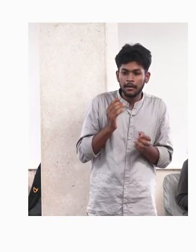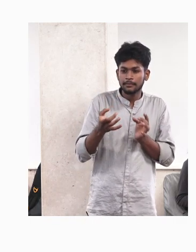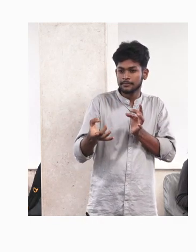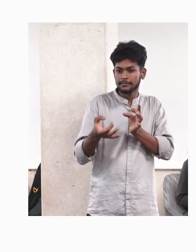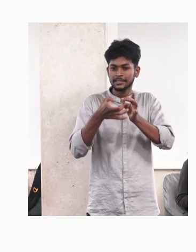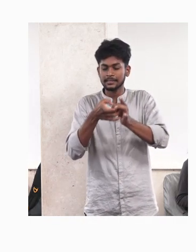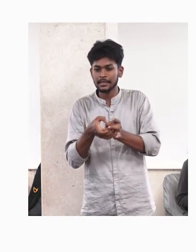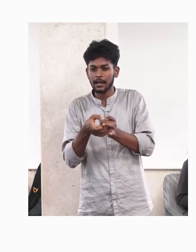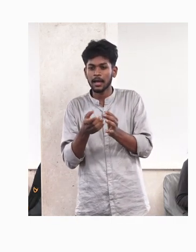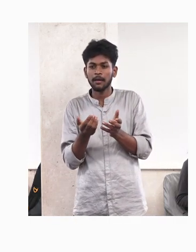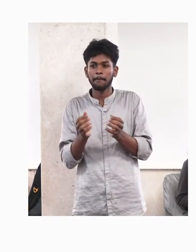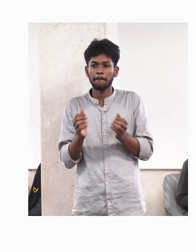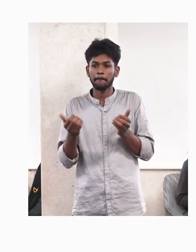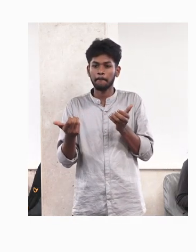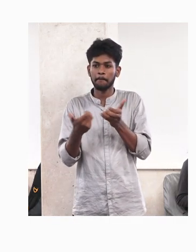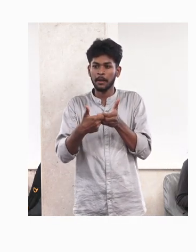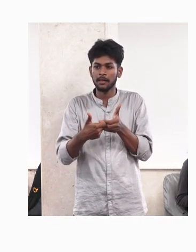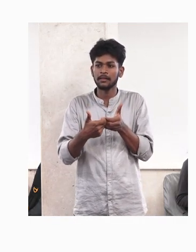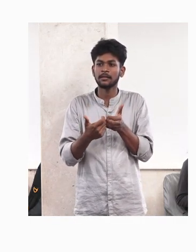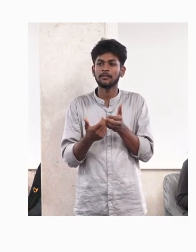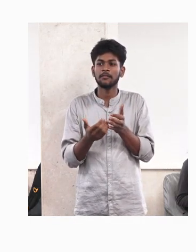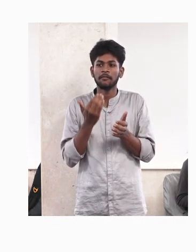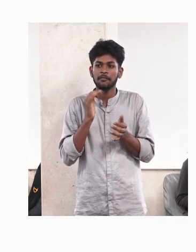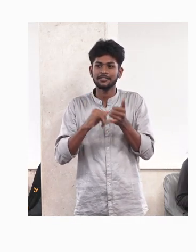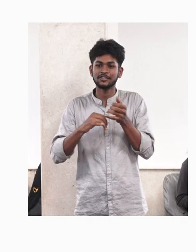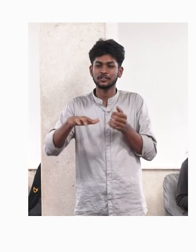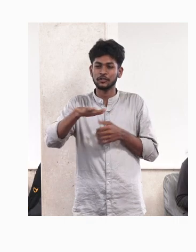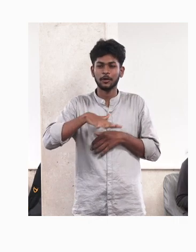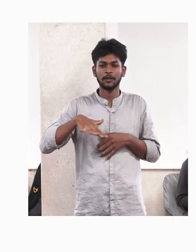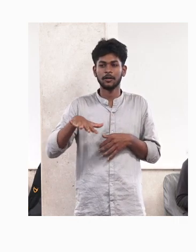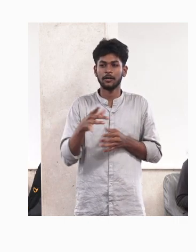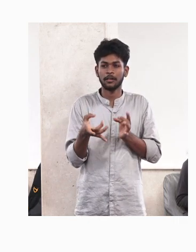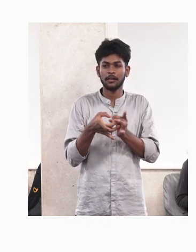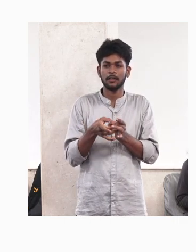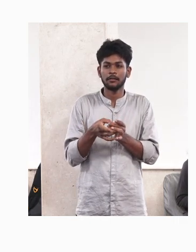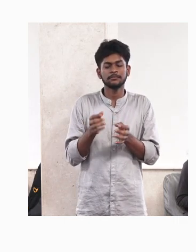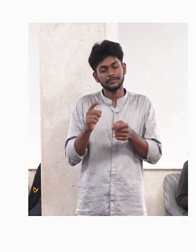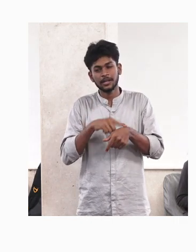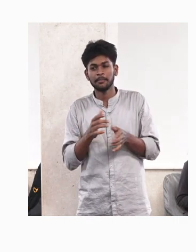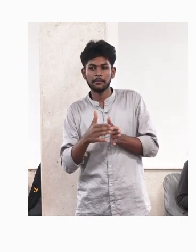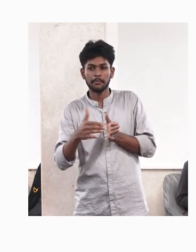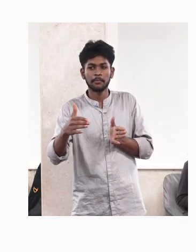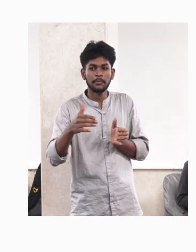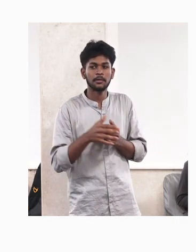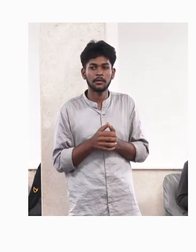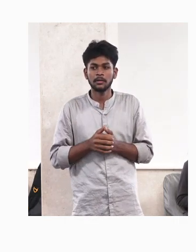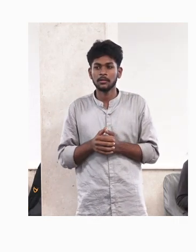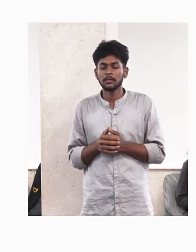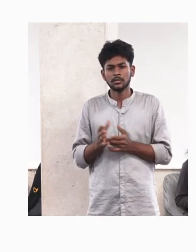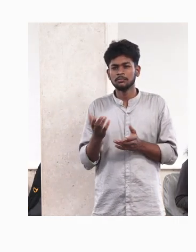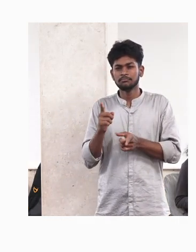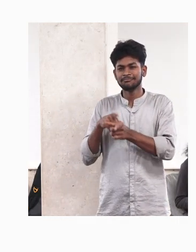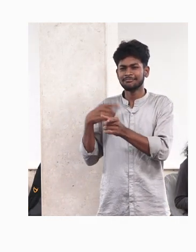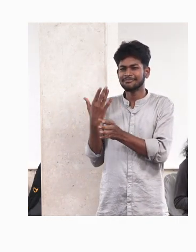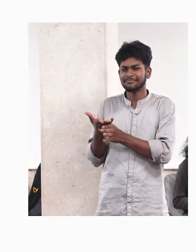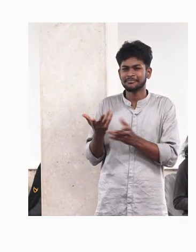to find together the right solution. Now I'm afraid also here, but for